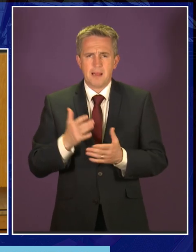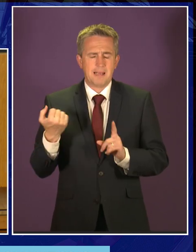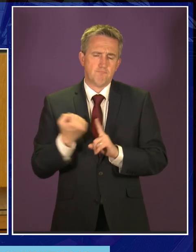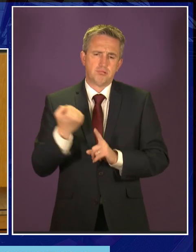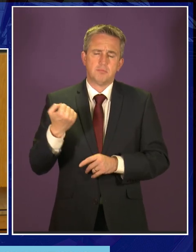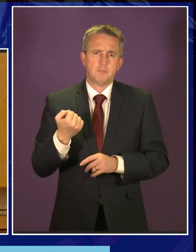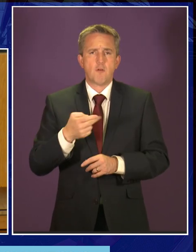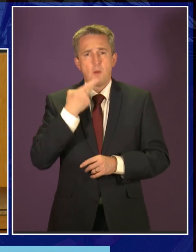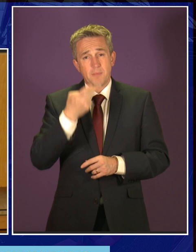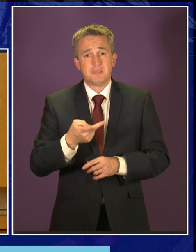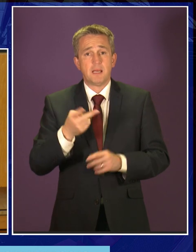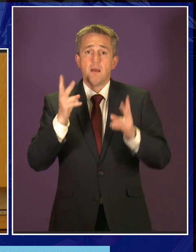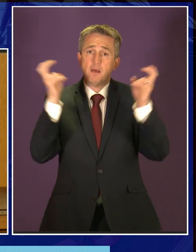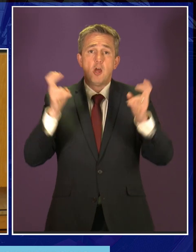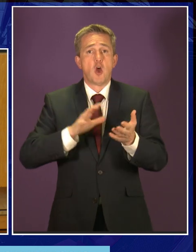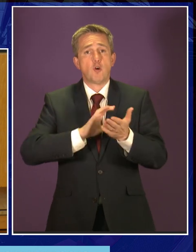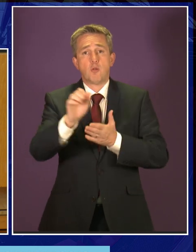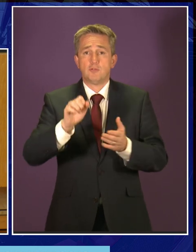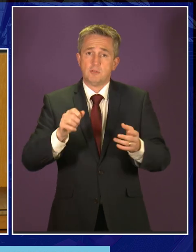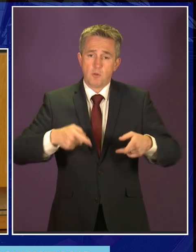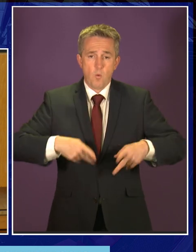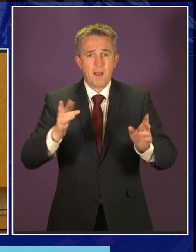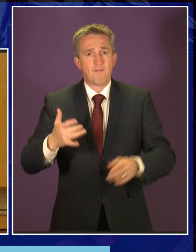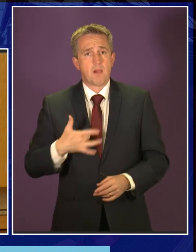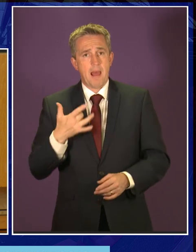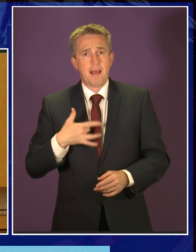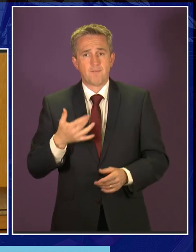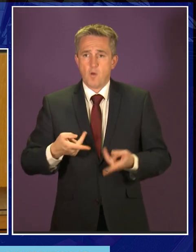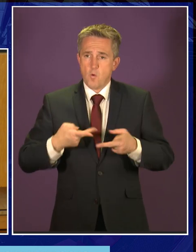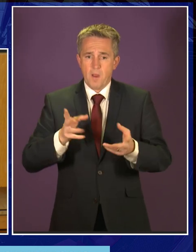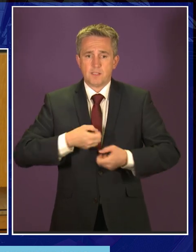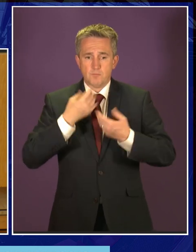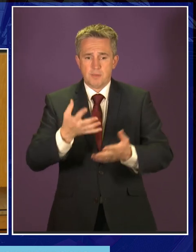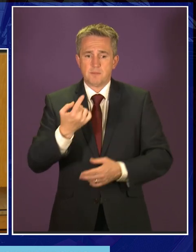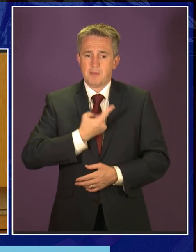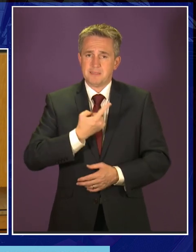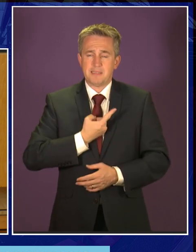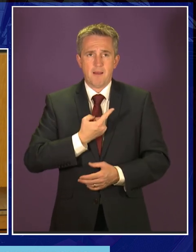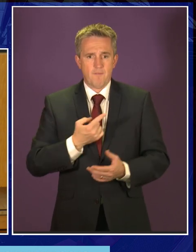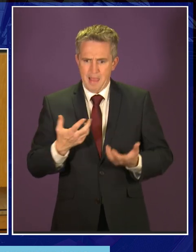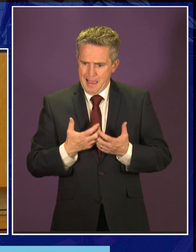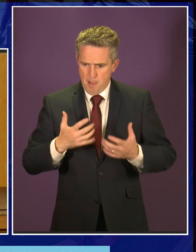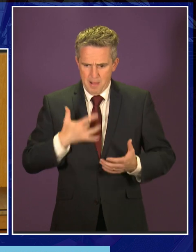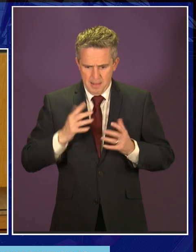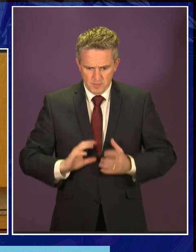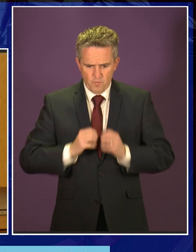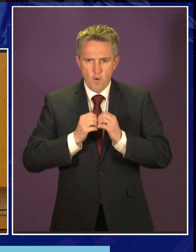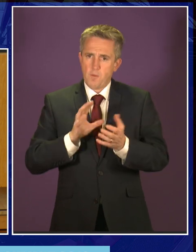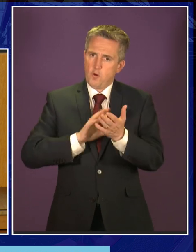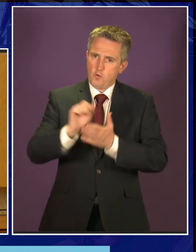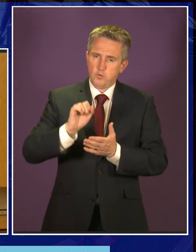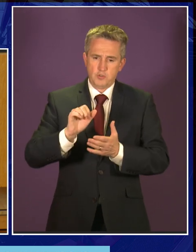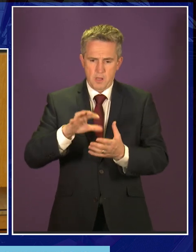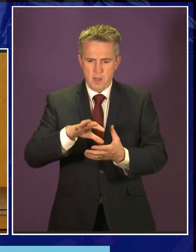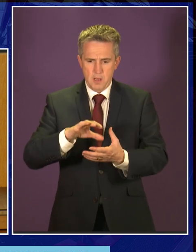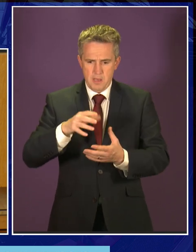now. Culture is a way of life, a way of how I express myself, a way my life is formed. Culture defines me, and